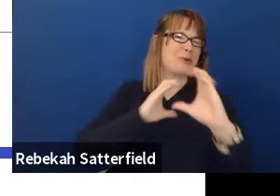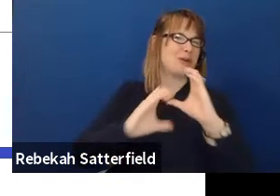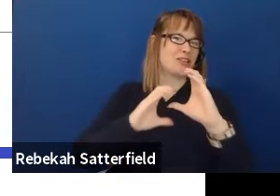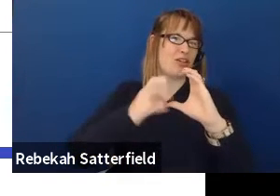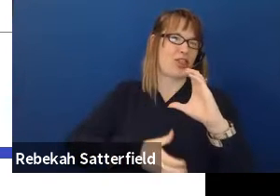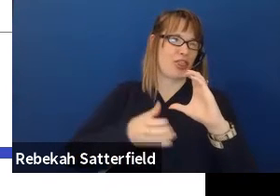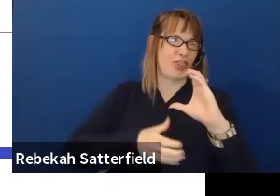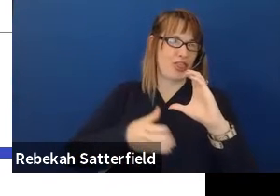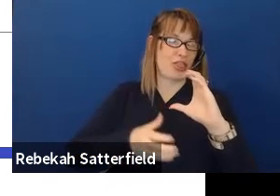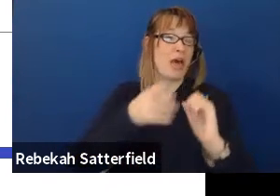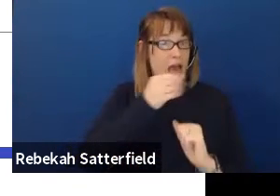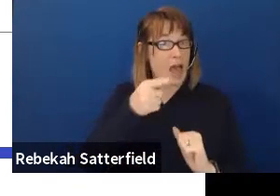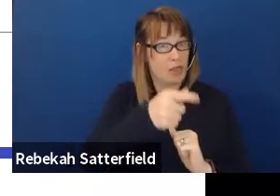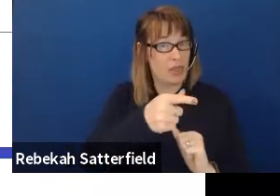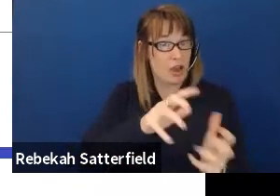to be serious.